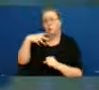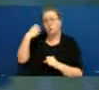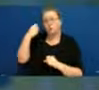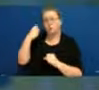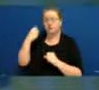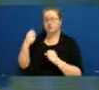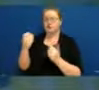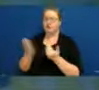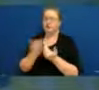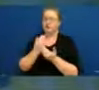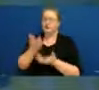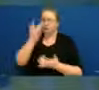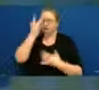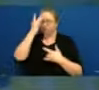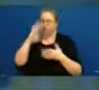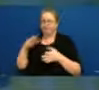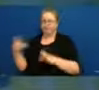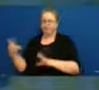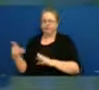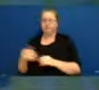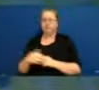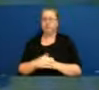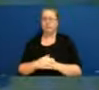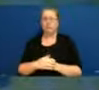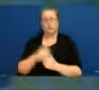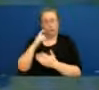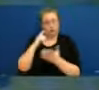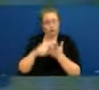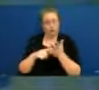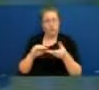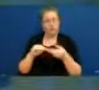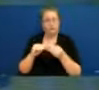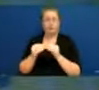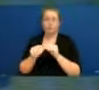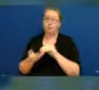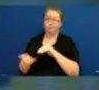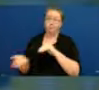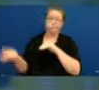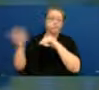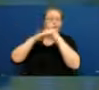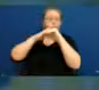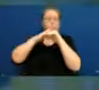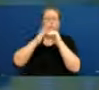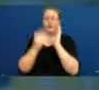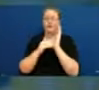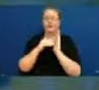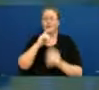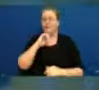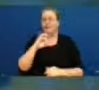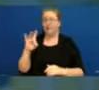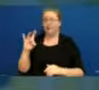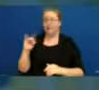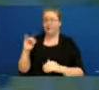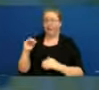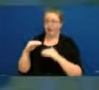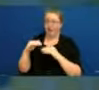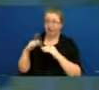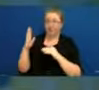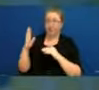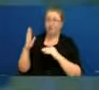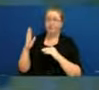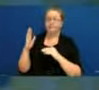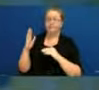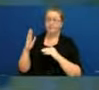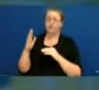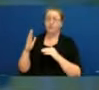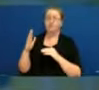particularly, we've seen in the last few weeks another dramatic increase in cases in people 80 years of age and older.